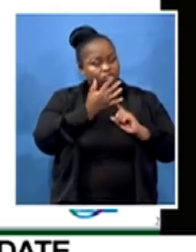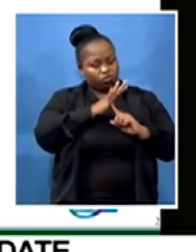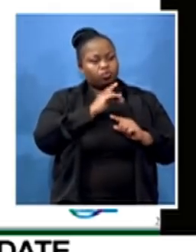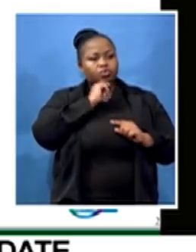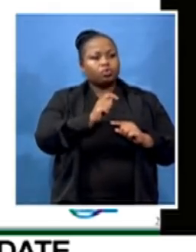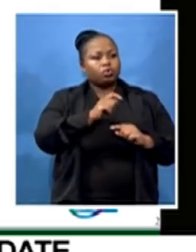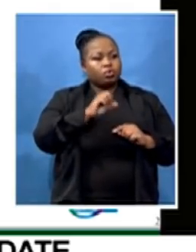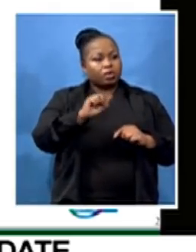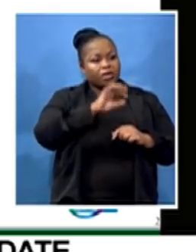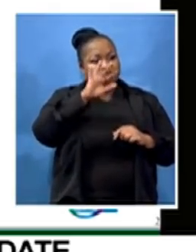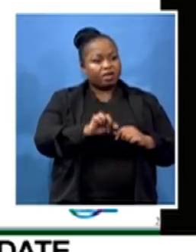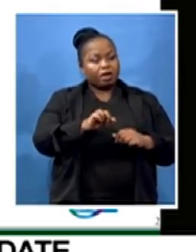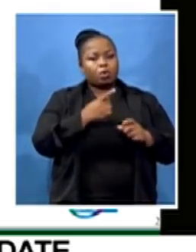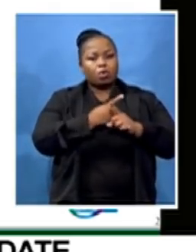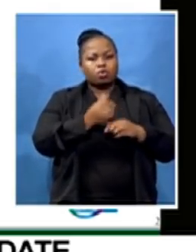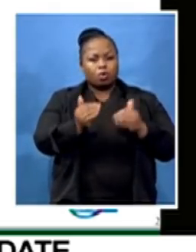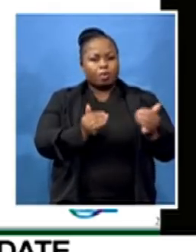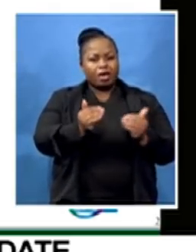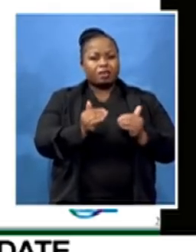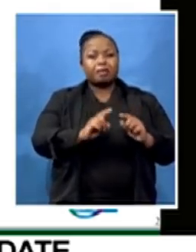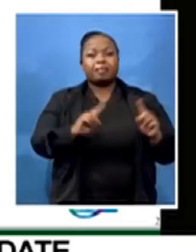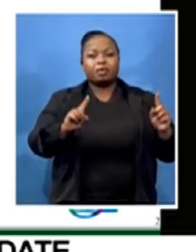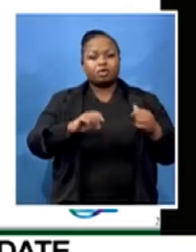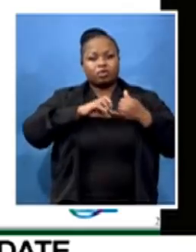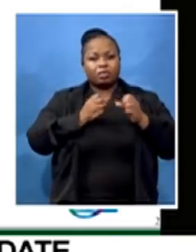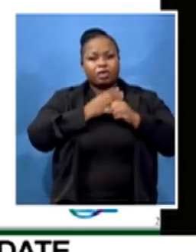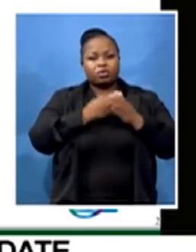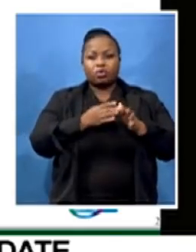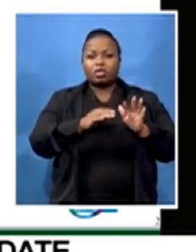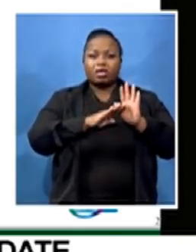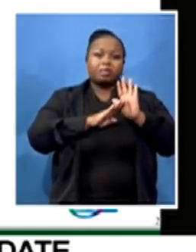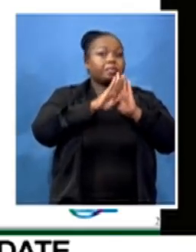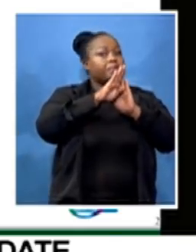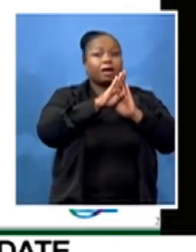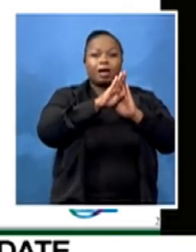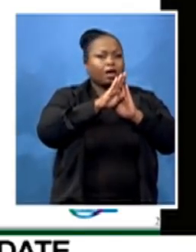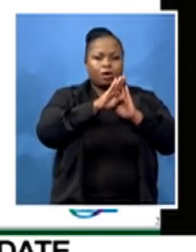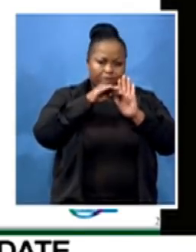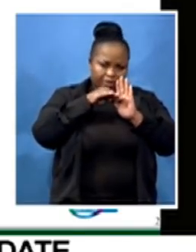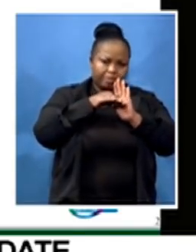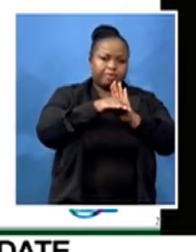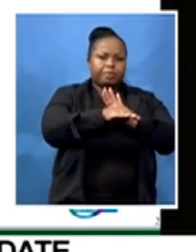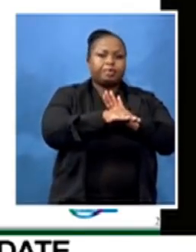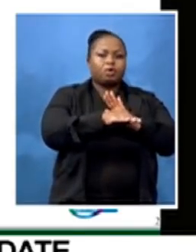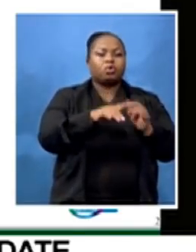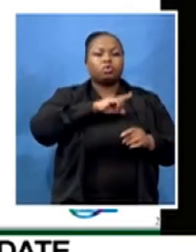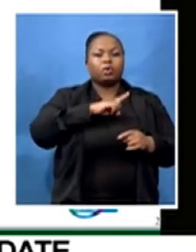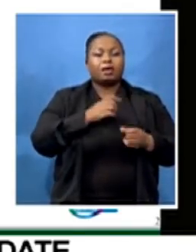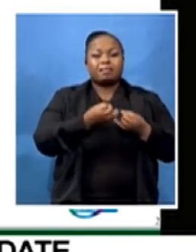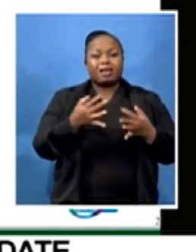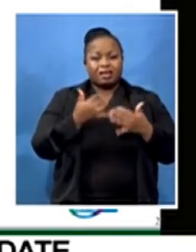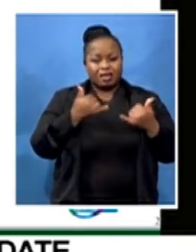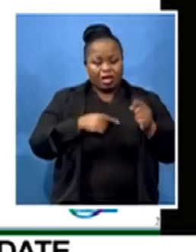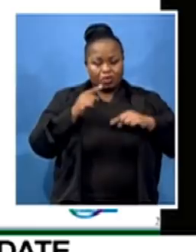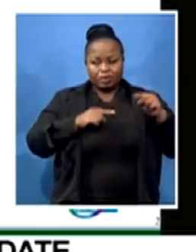manage the rest of the curve? Because the dynamics are very different now. It's internal transmissions, it's reopening of economic